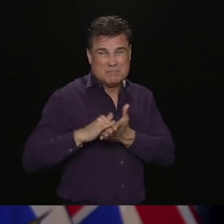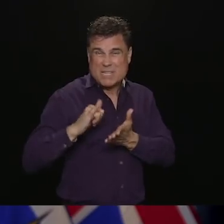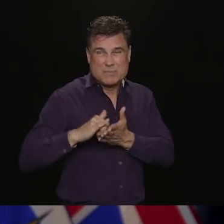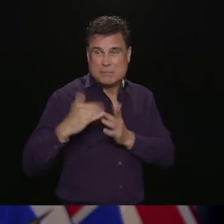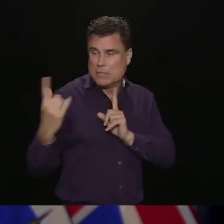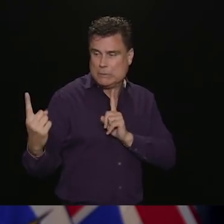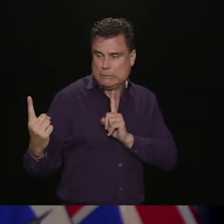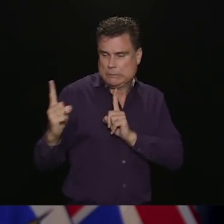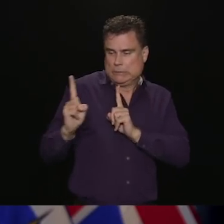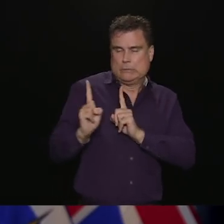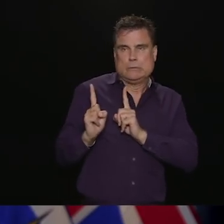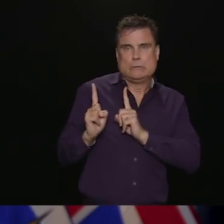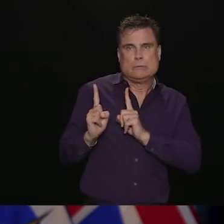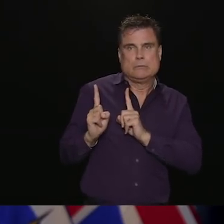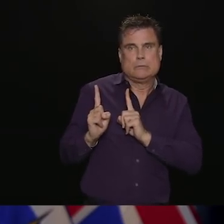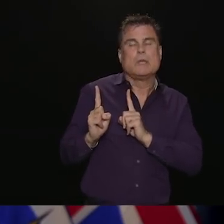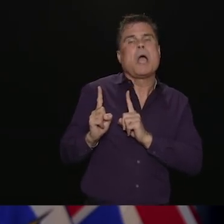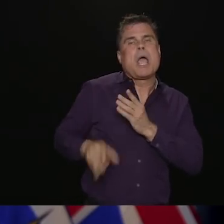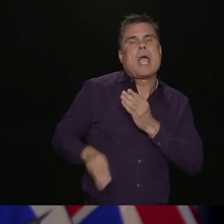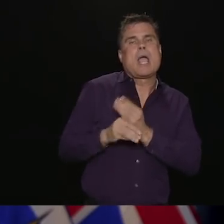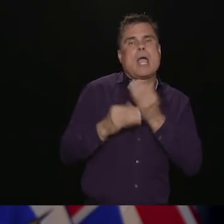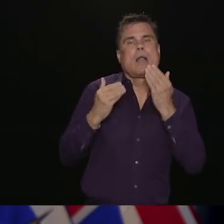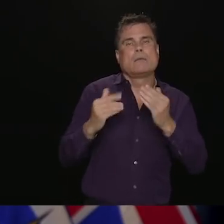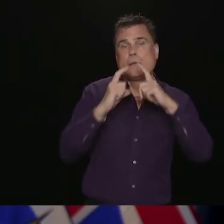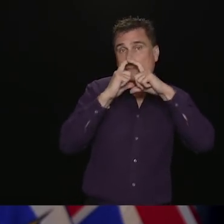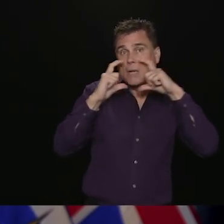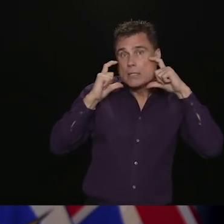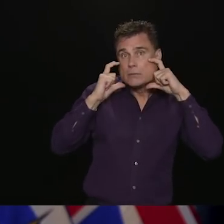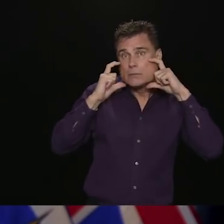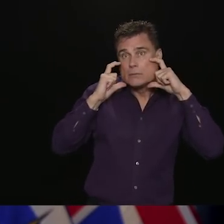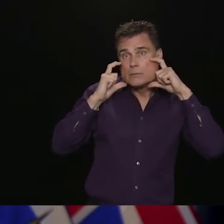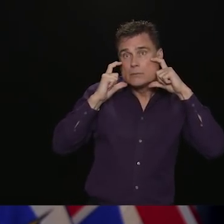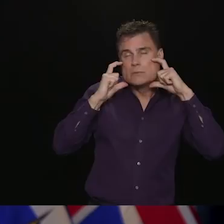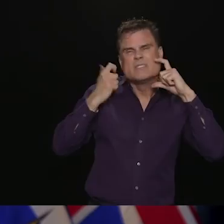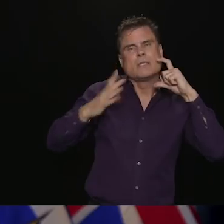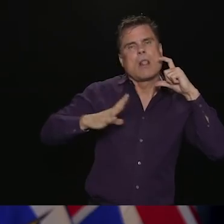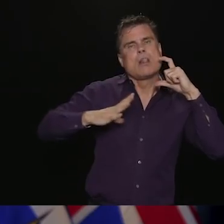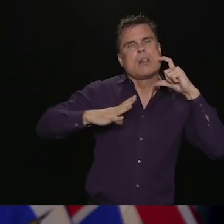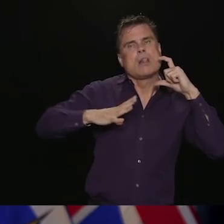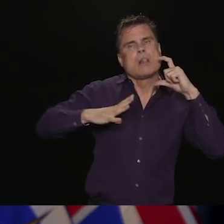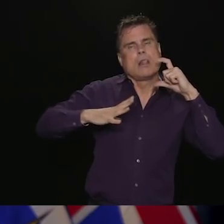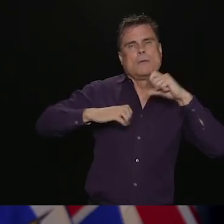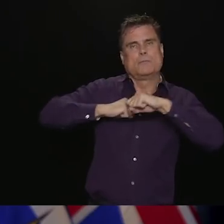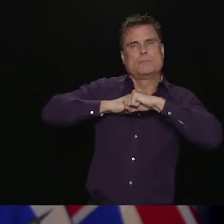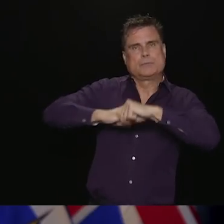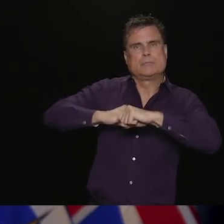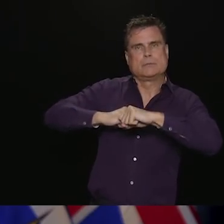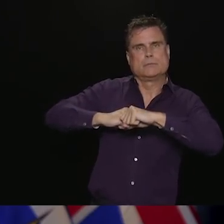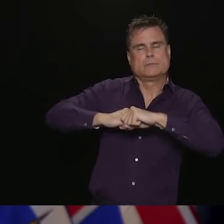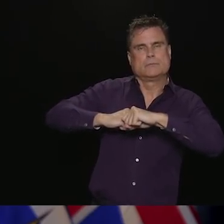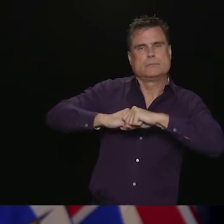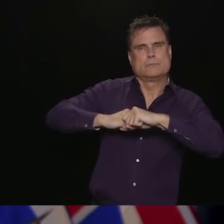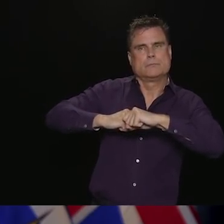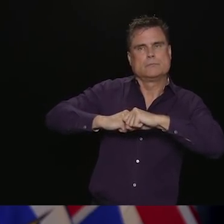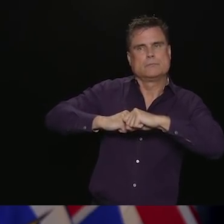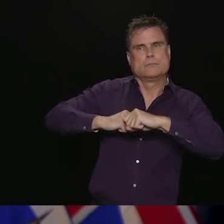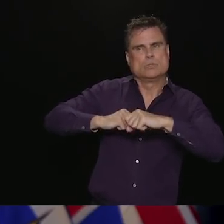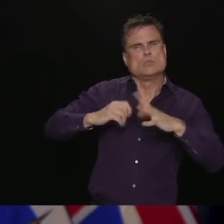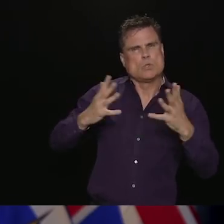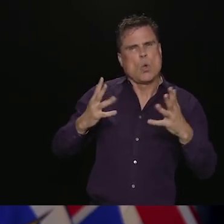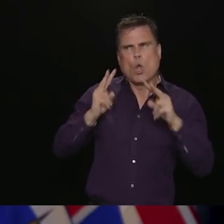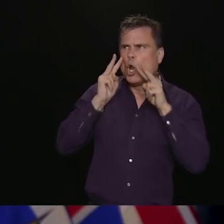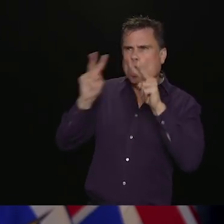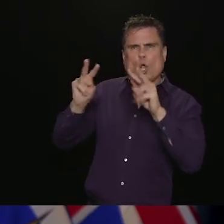our way of approaching this and the way that we've been most of the countries around the world is that safest is at